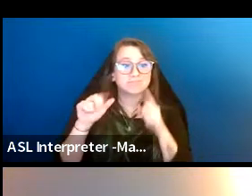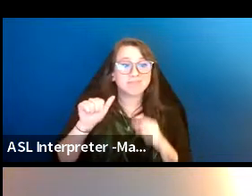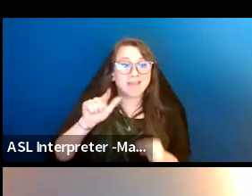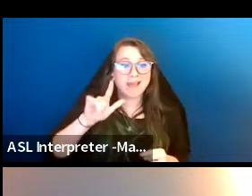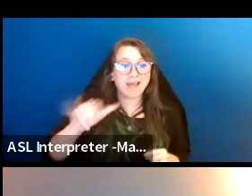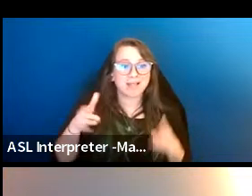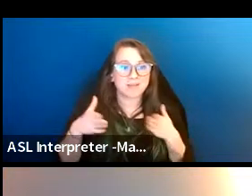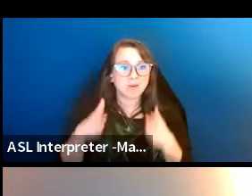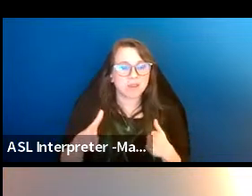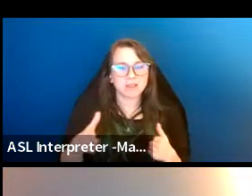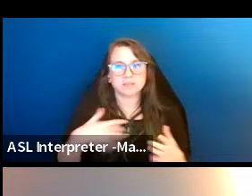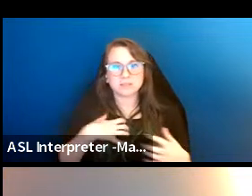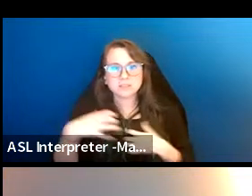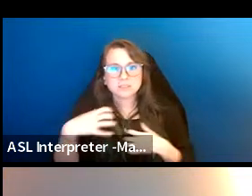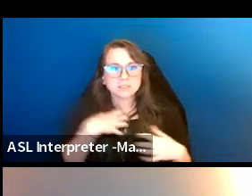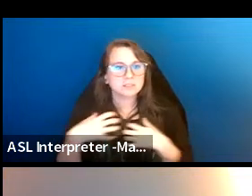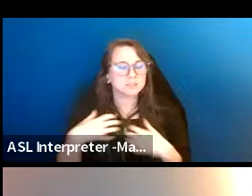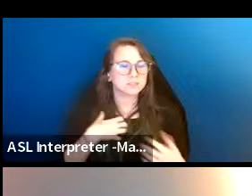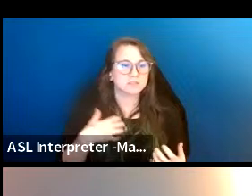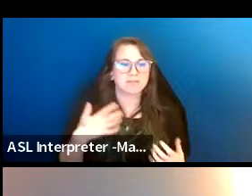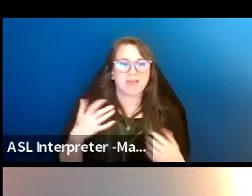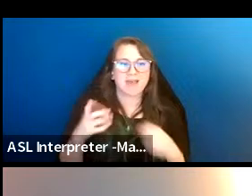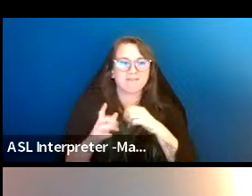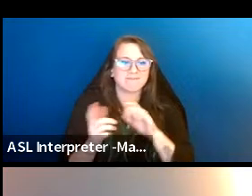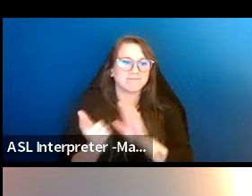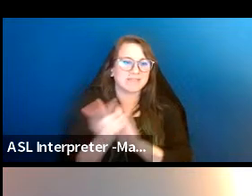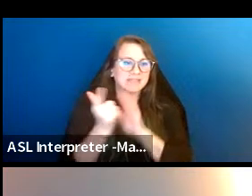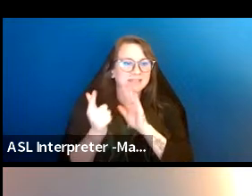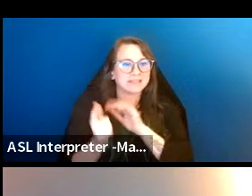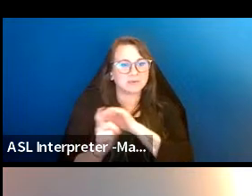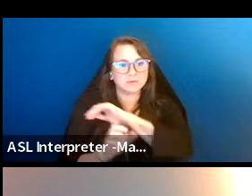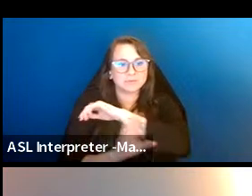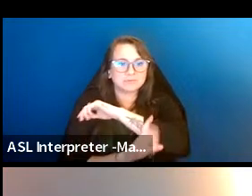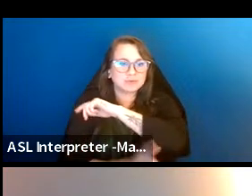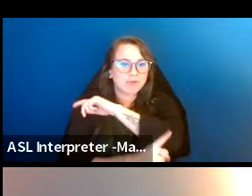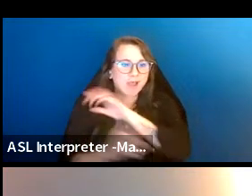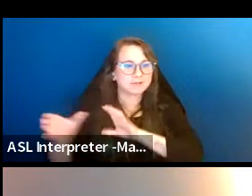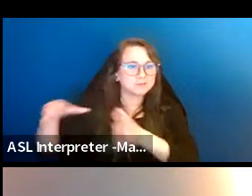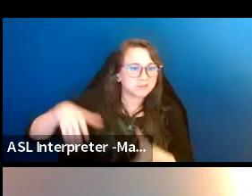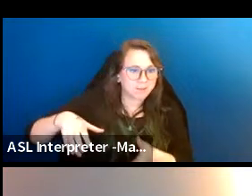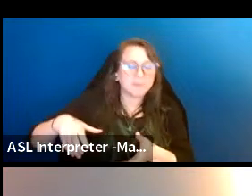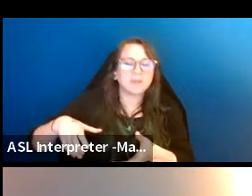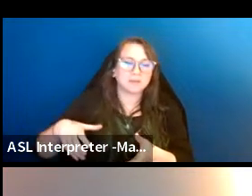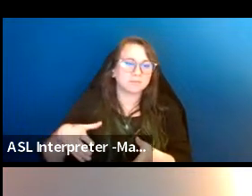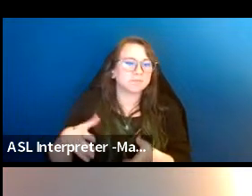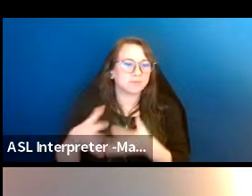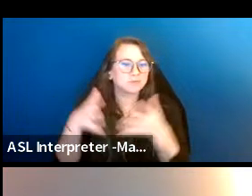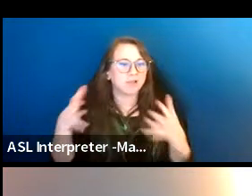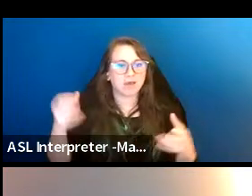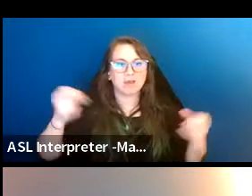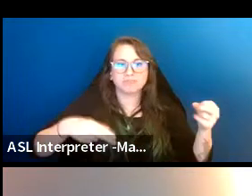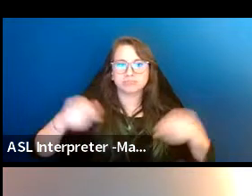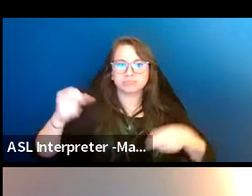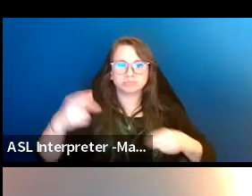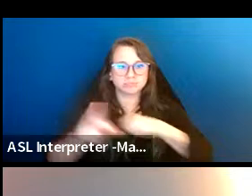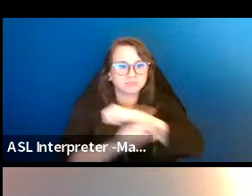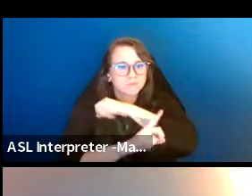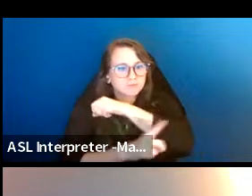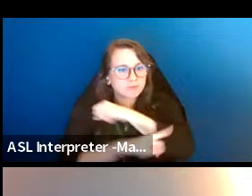alleyways that are having a lot of illegal dumping. I do agree with Commissioner Henderson when she says there's a lot of deliberate trash